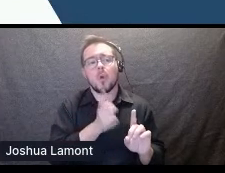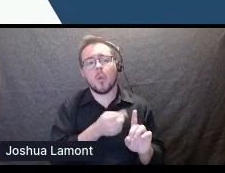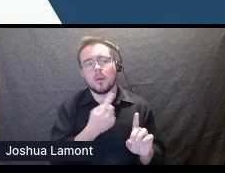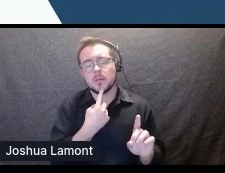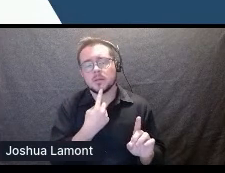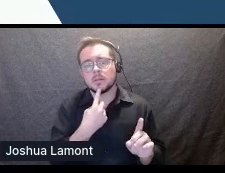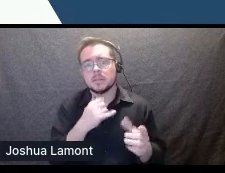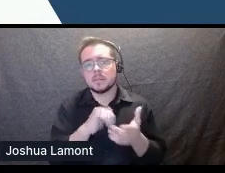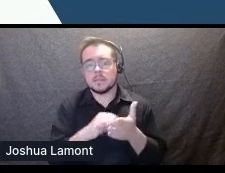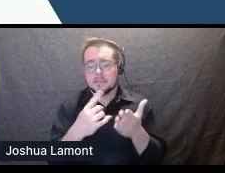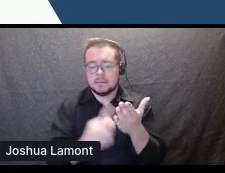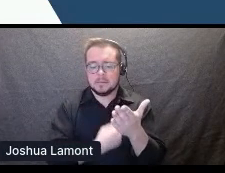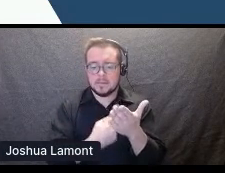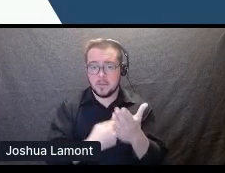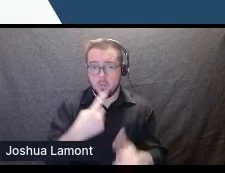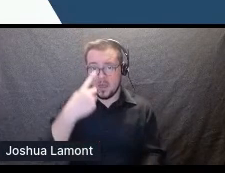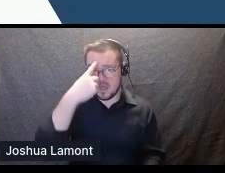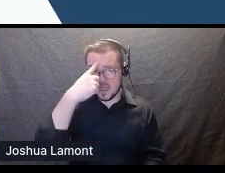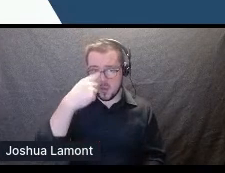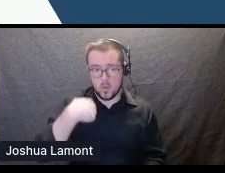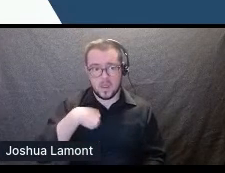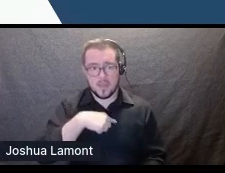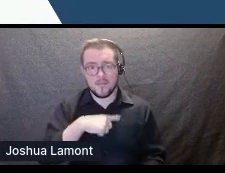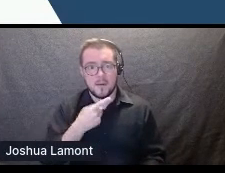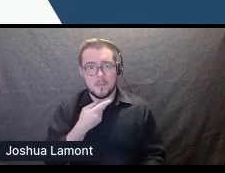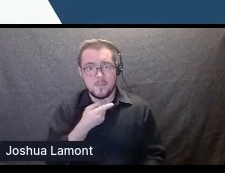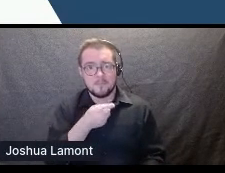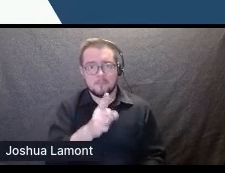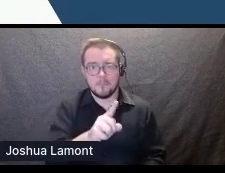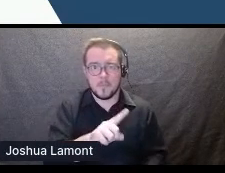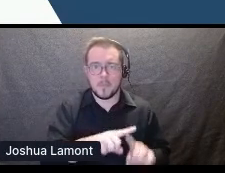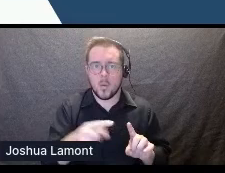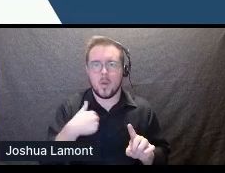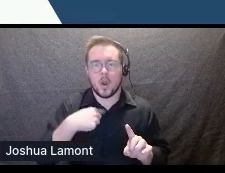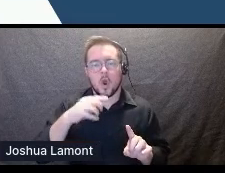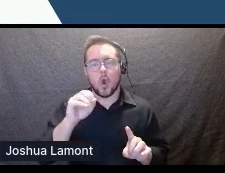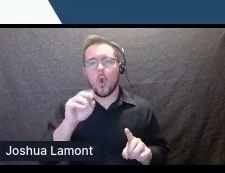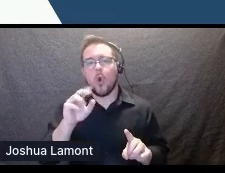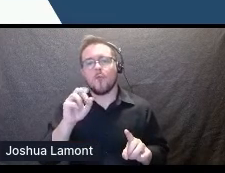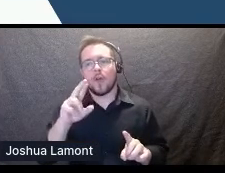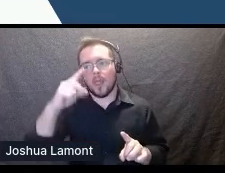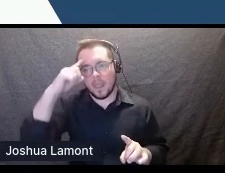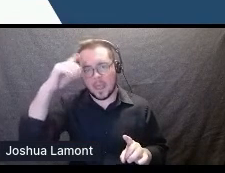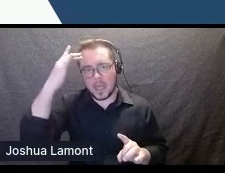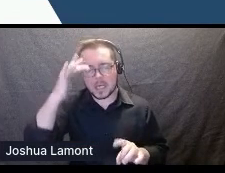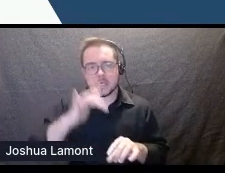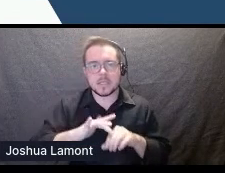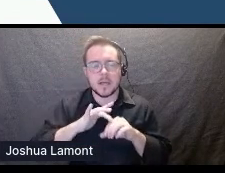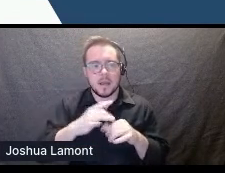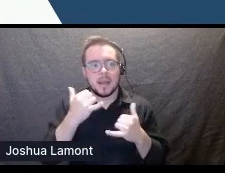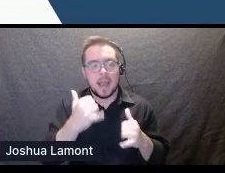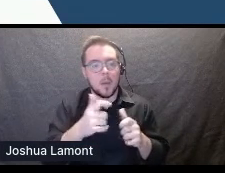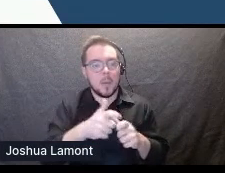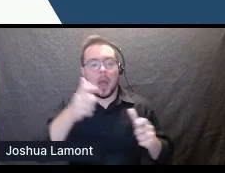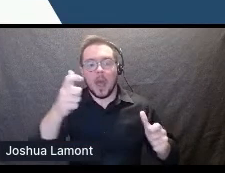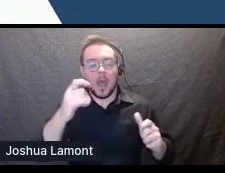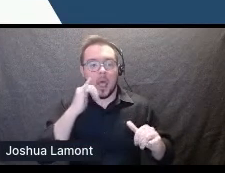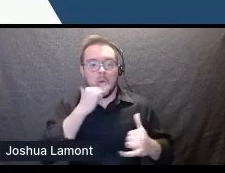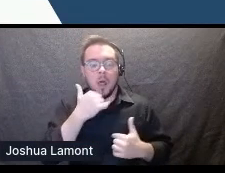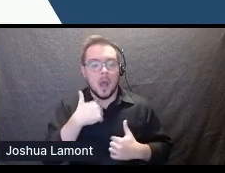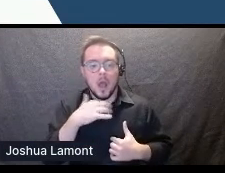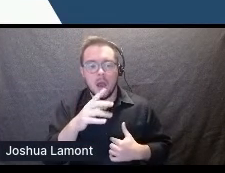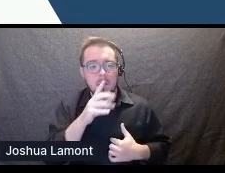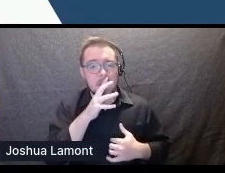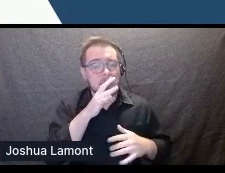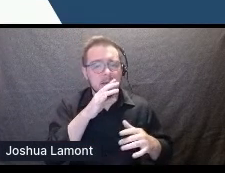sometimes we think we've been offensive, but we might actually be overthinking it. And by making a really big deal out of it, out of a perceived mistake, when the person